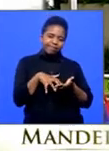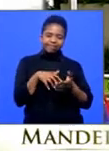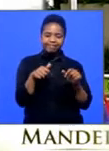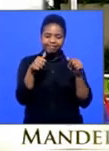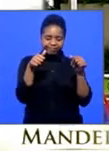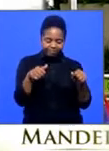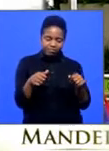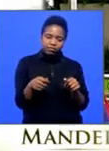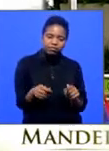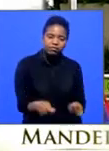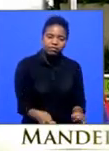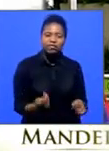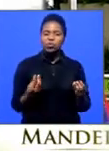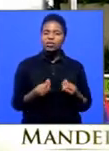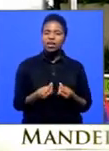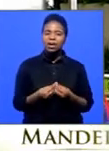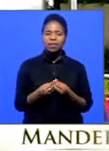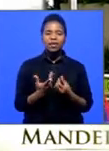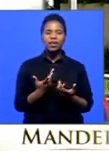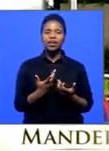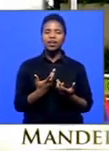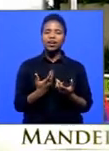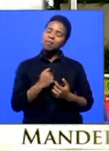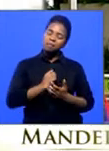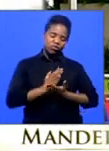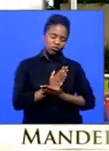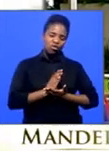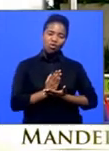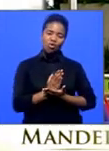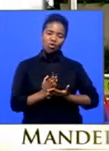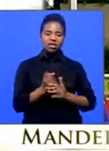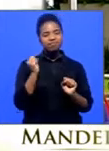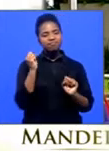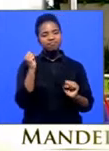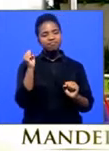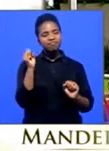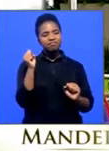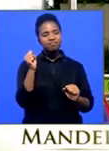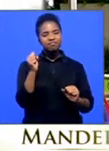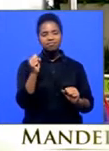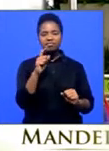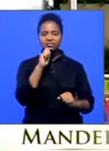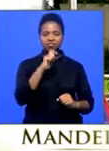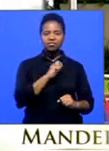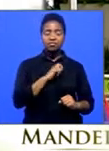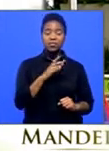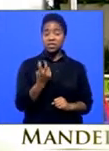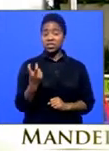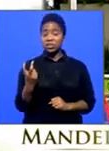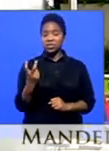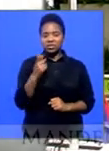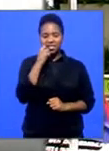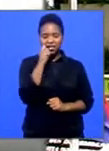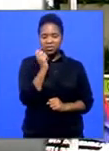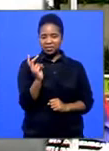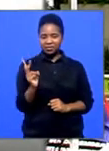of remembrance to Nelson Mandela, sharing their stories. It has been an absolute hub. I actually have two gentlemen